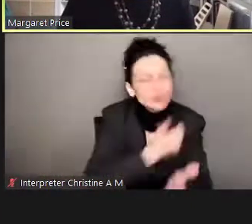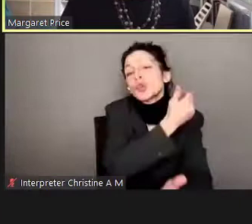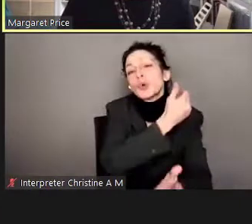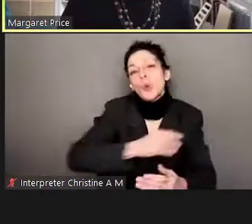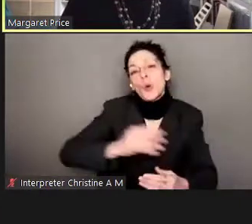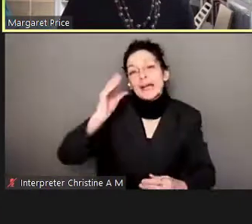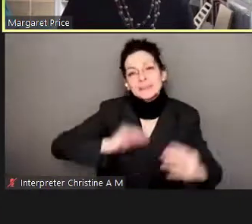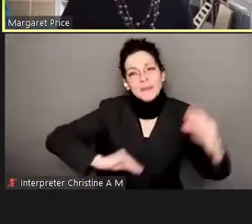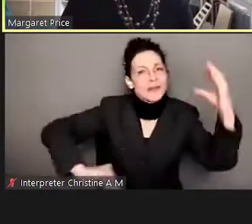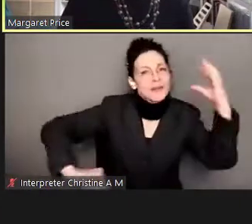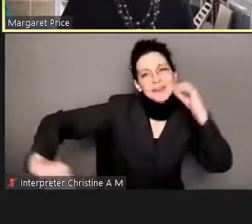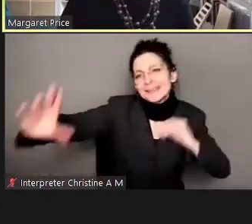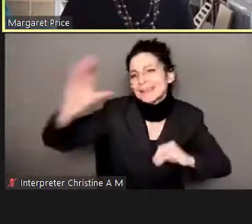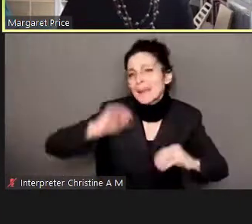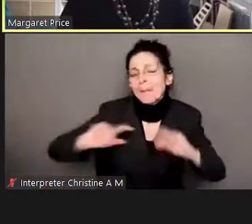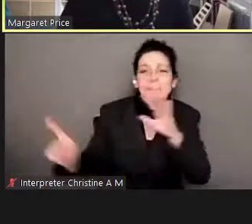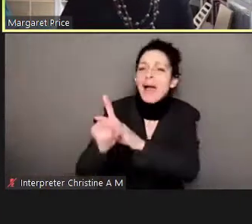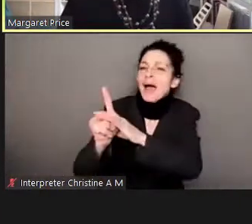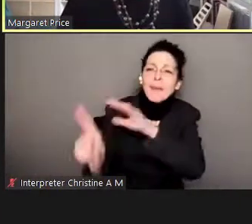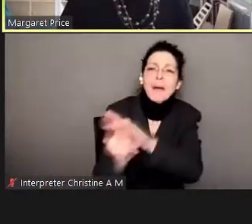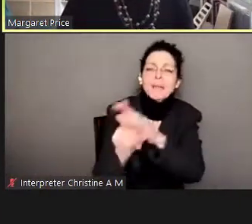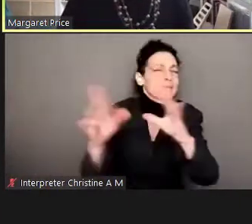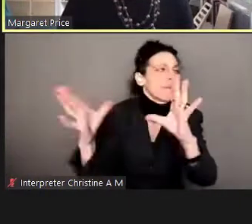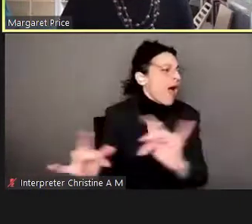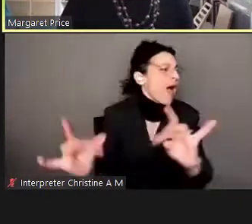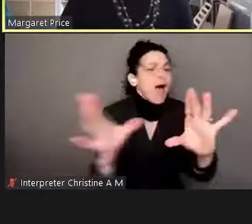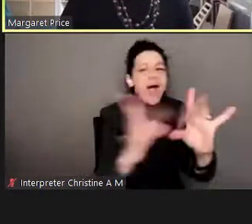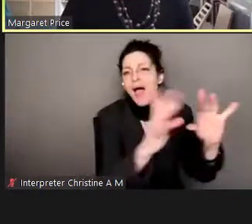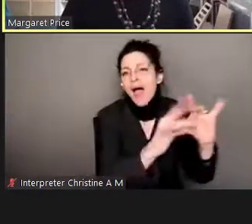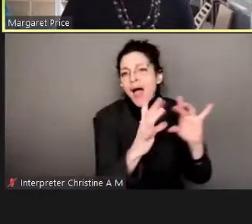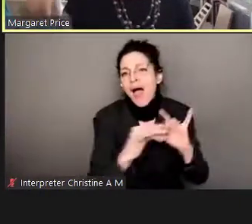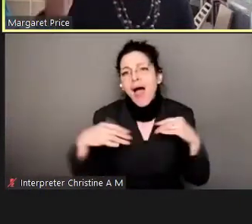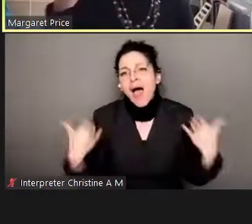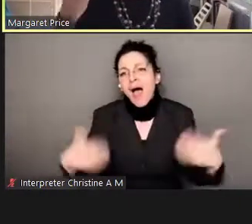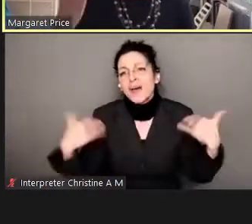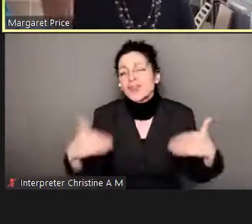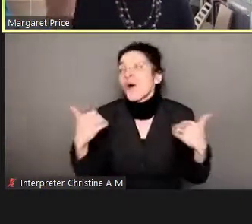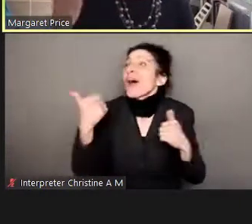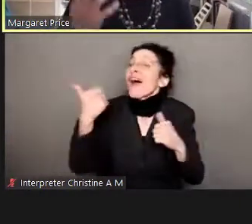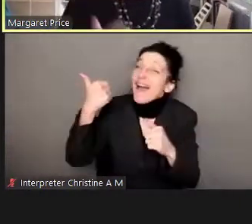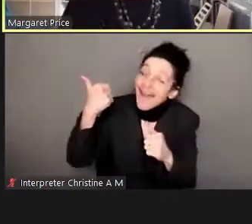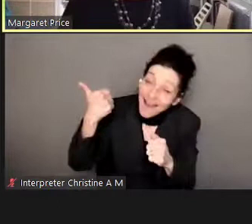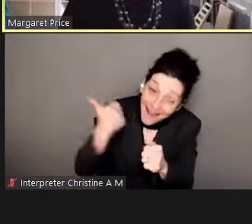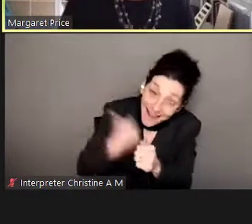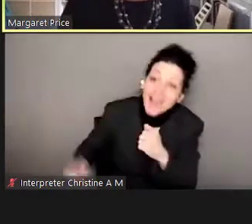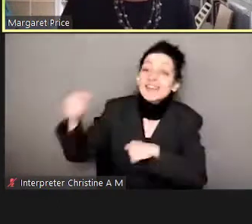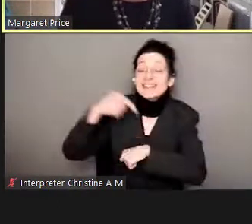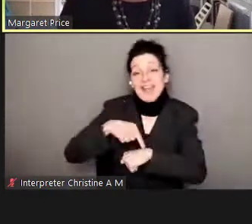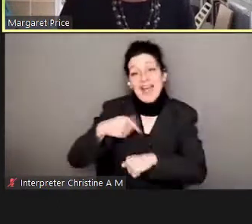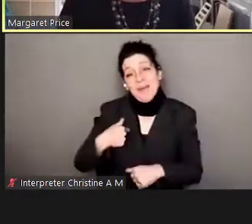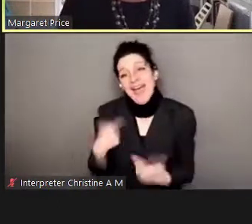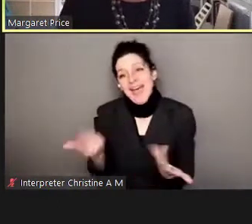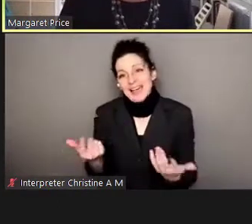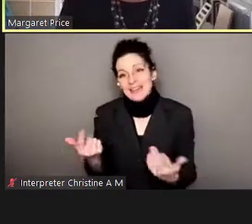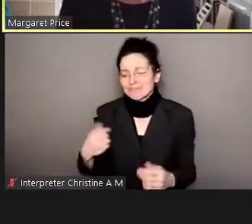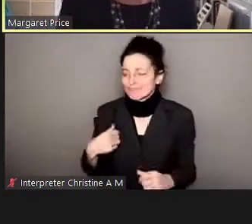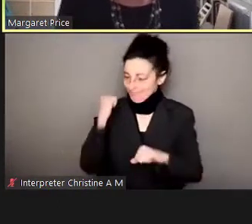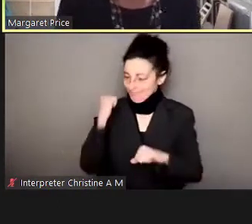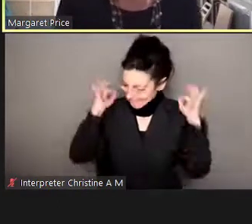writing pedagogy audience. But every time I do it again, I am re-surprised at how powerful it is.